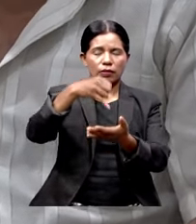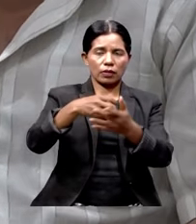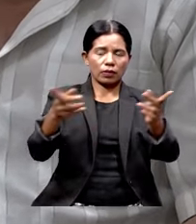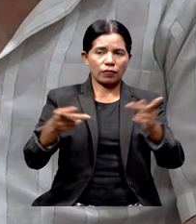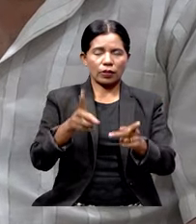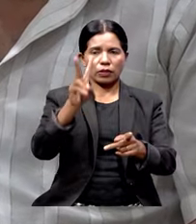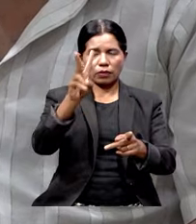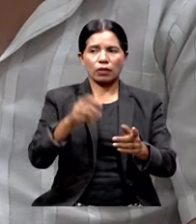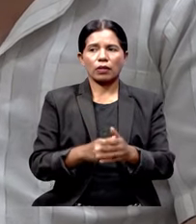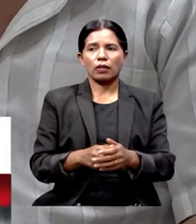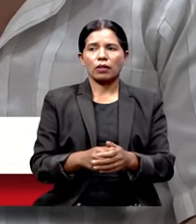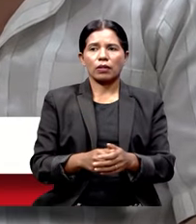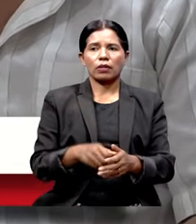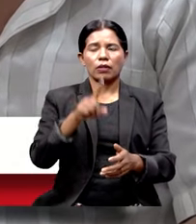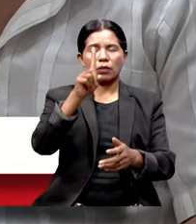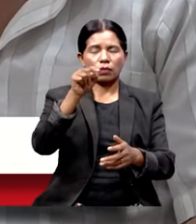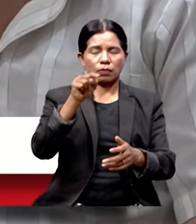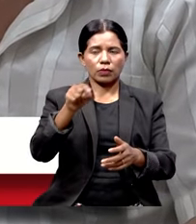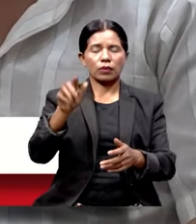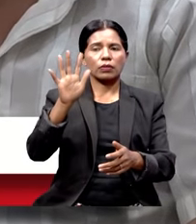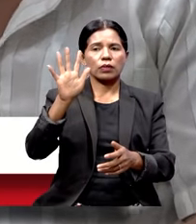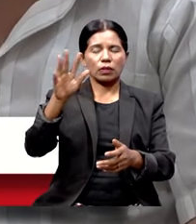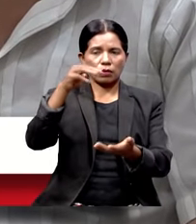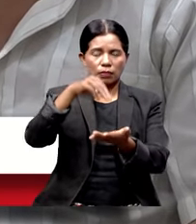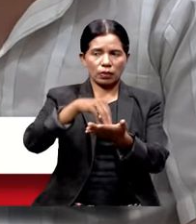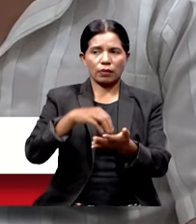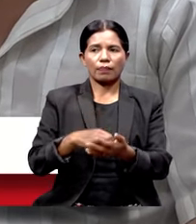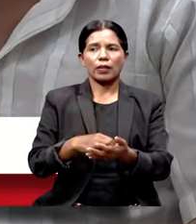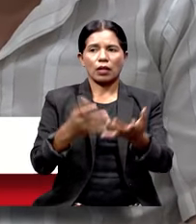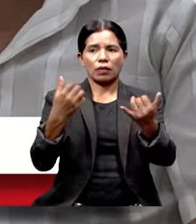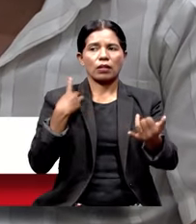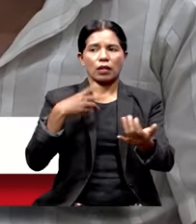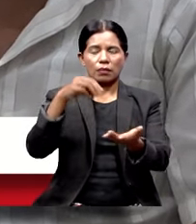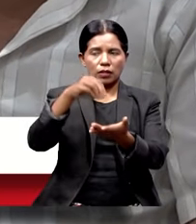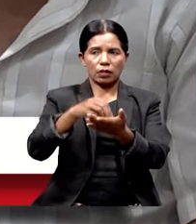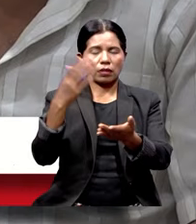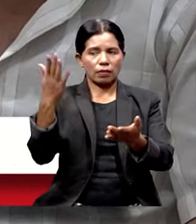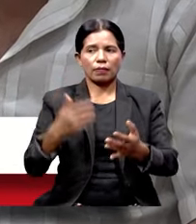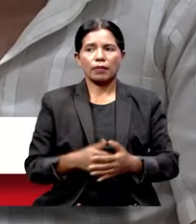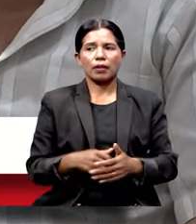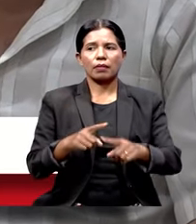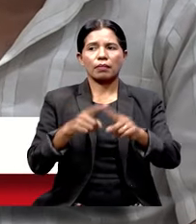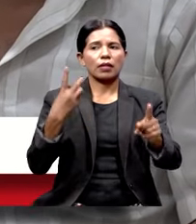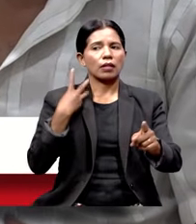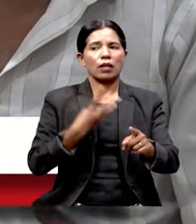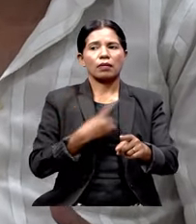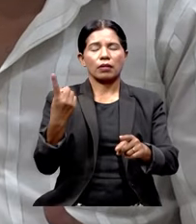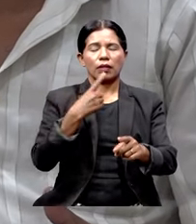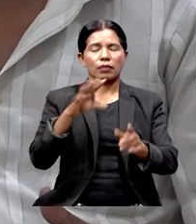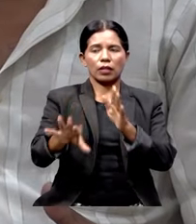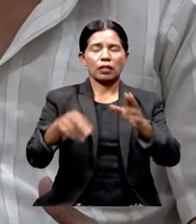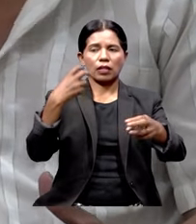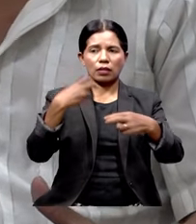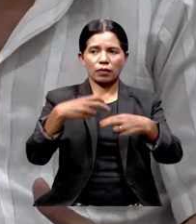ruane quase 1.5 milhões. Nebe agora ami investe la ba. Mas ami sempre retan